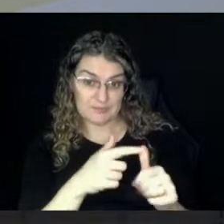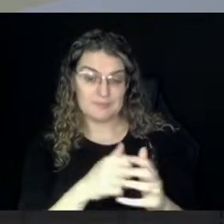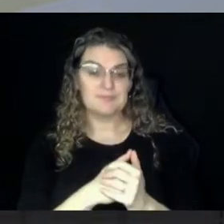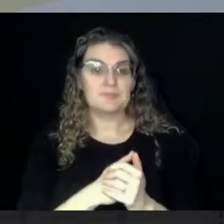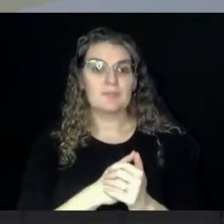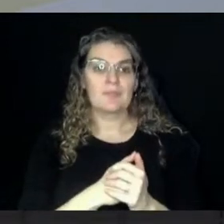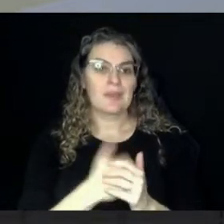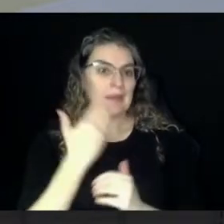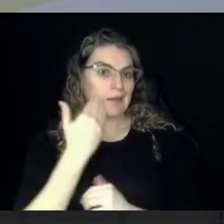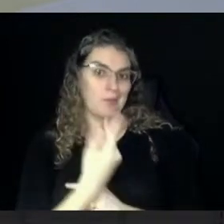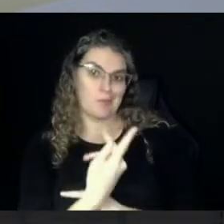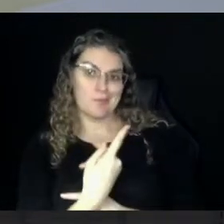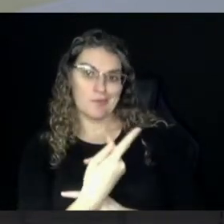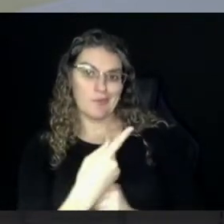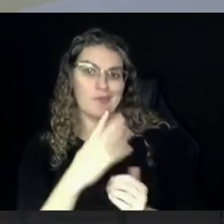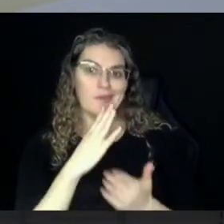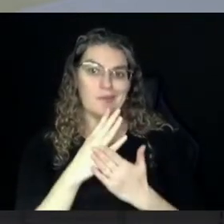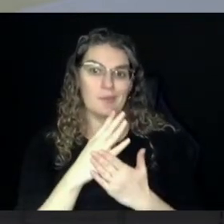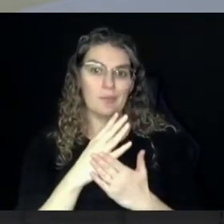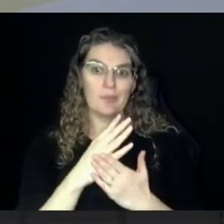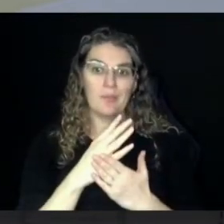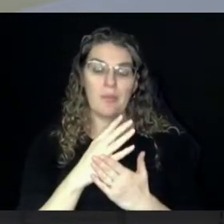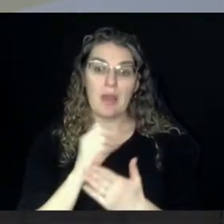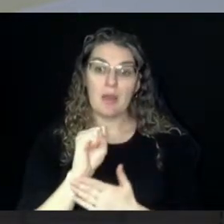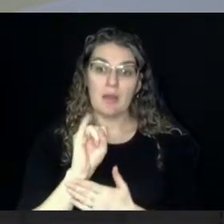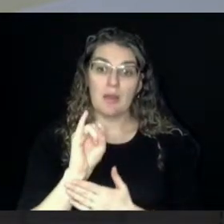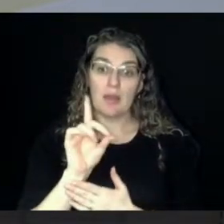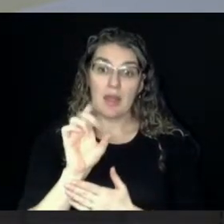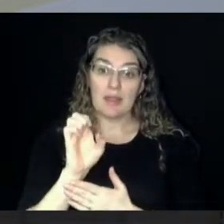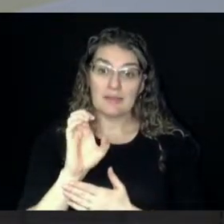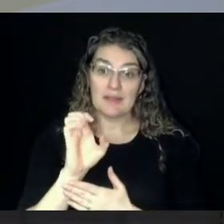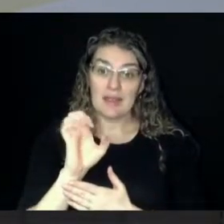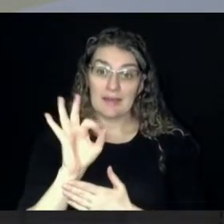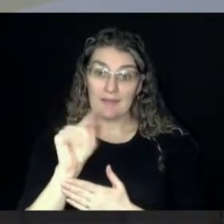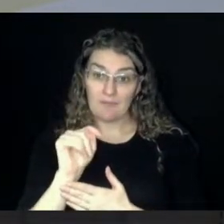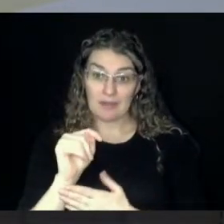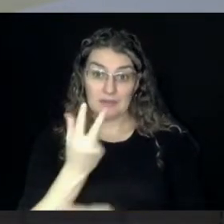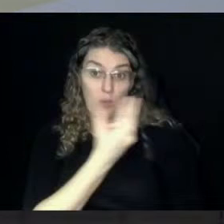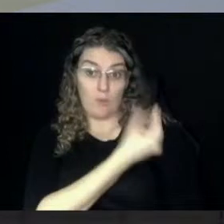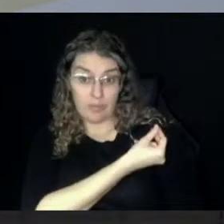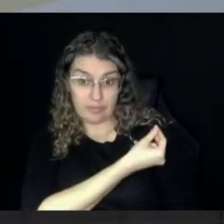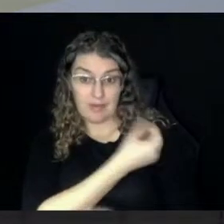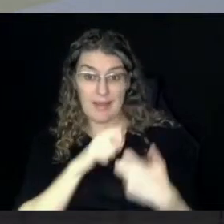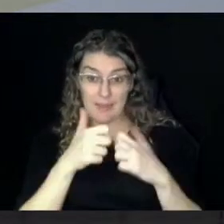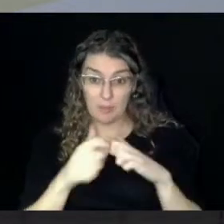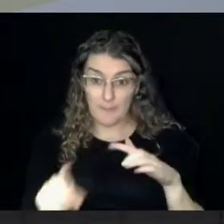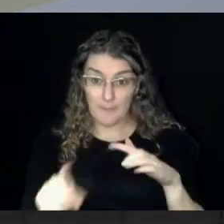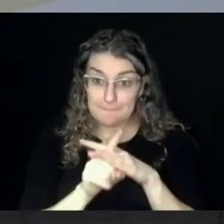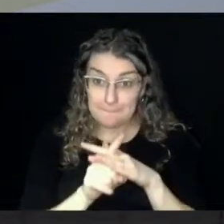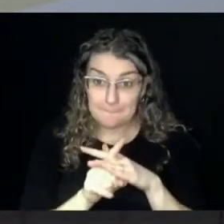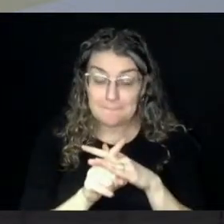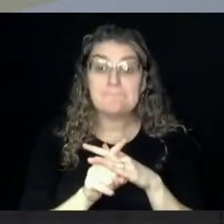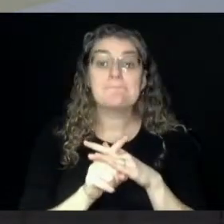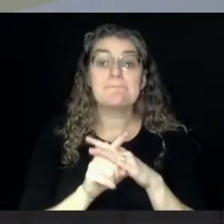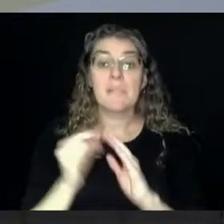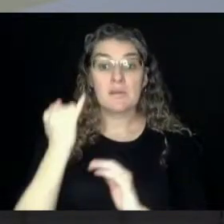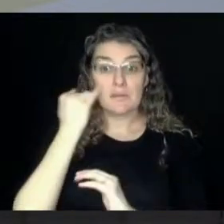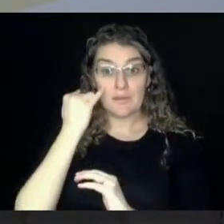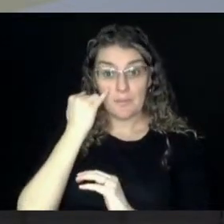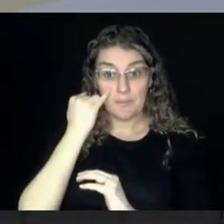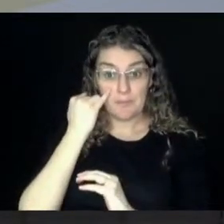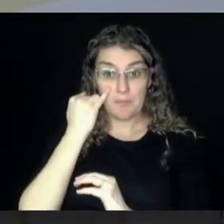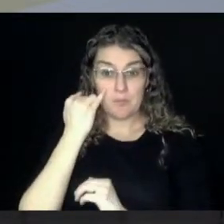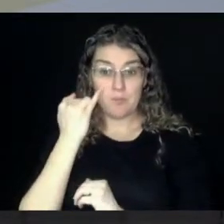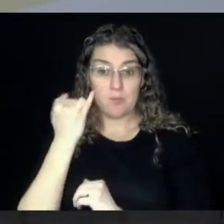spoken about some of the side effects and after getting vaccinated. If someone does experience some of the known side effects, the aches